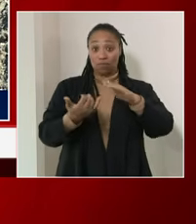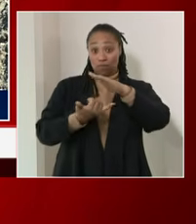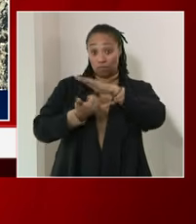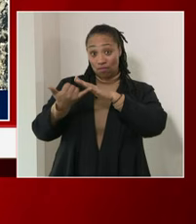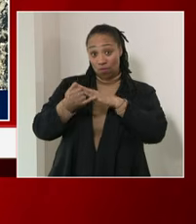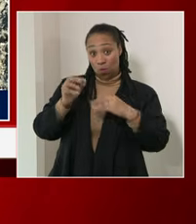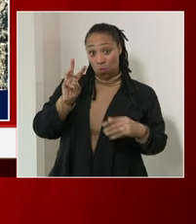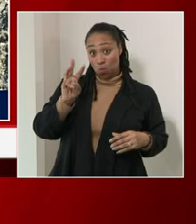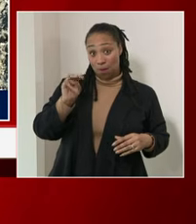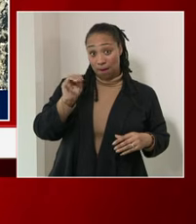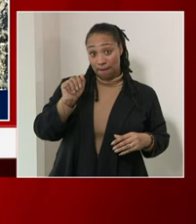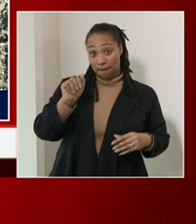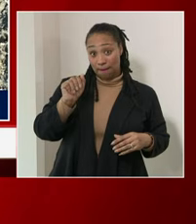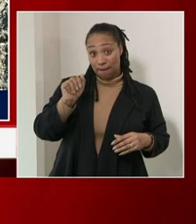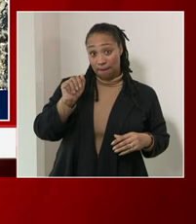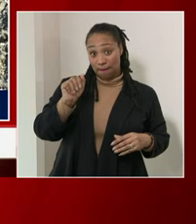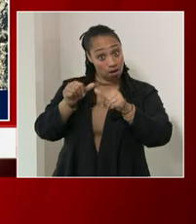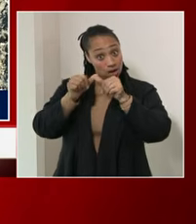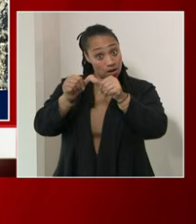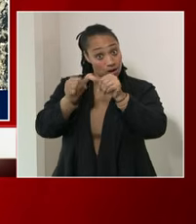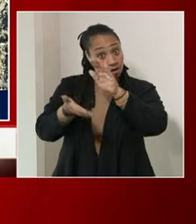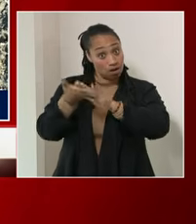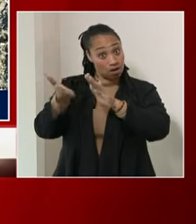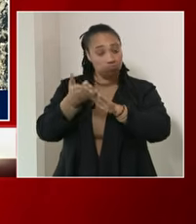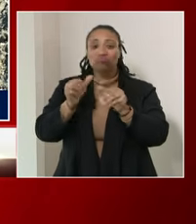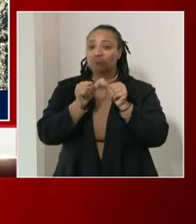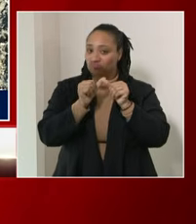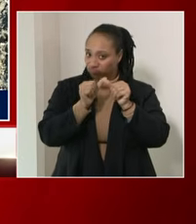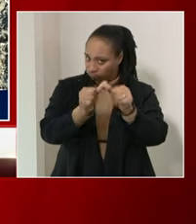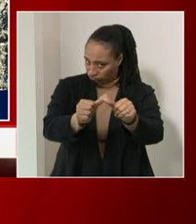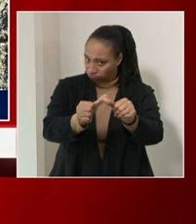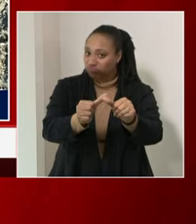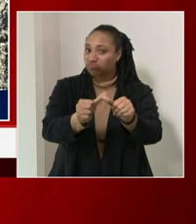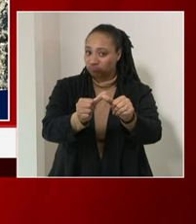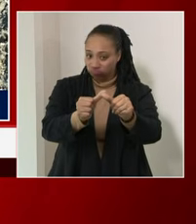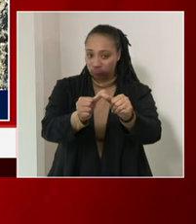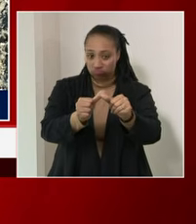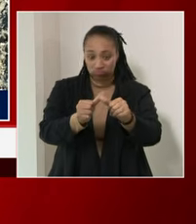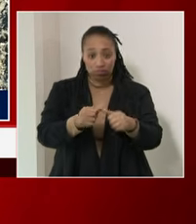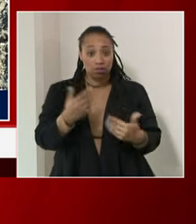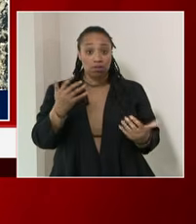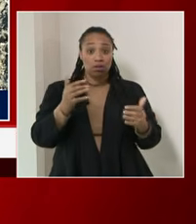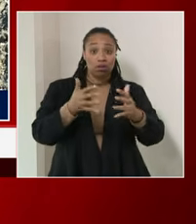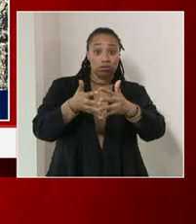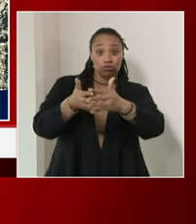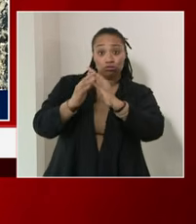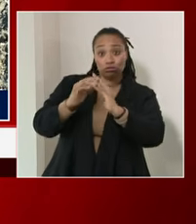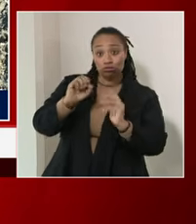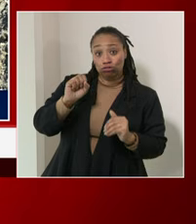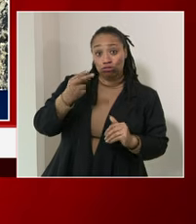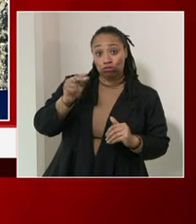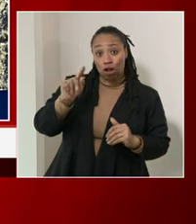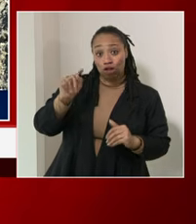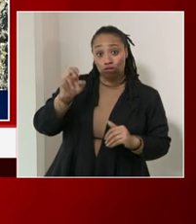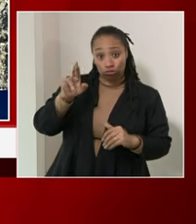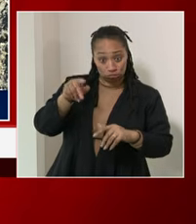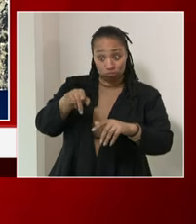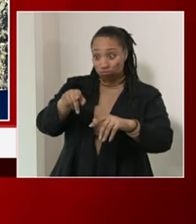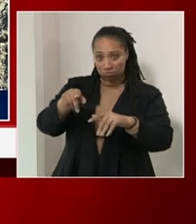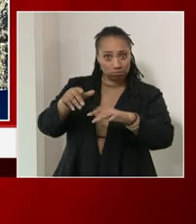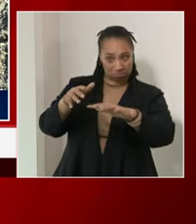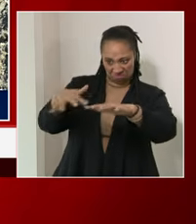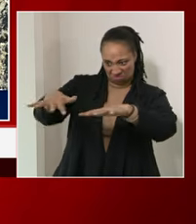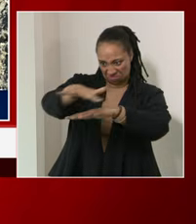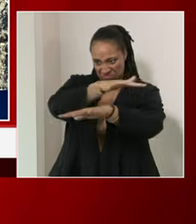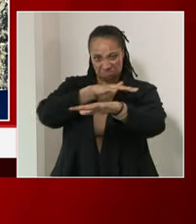All shelters have been cleared and about 550 stops have been opened up. We are also taking a